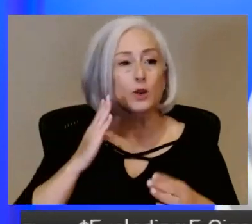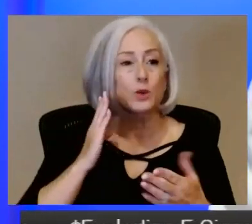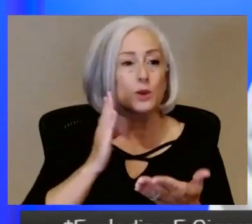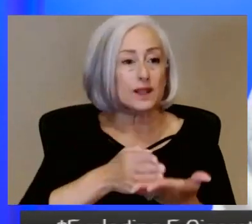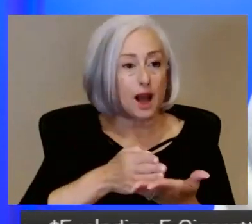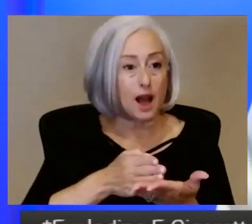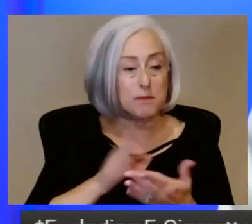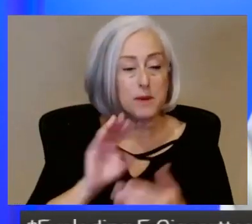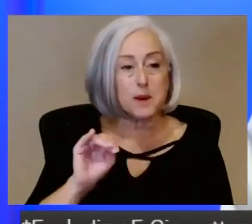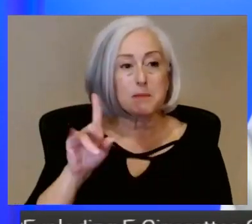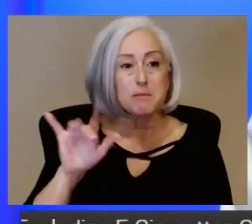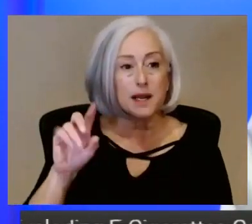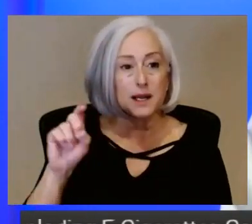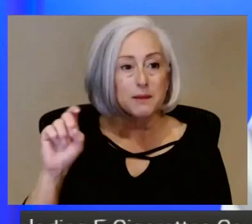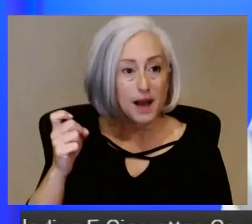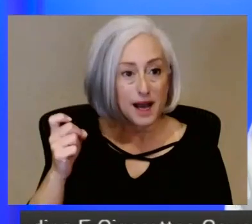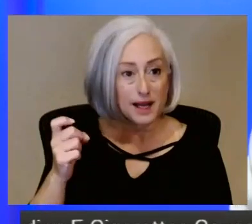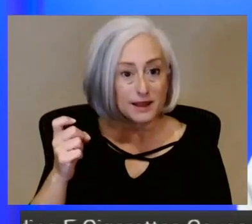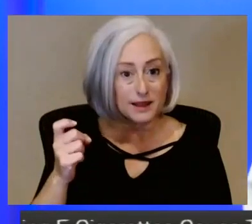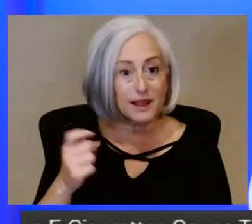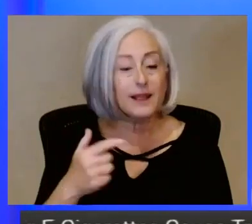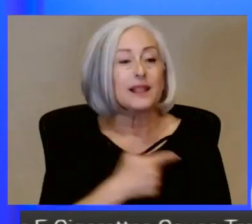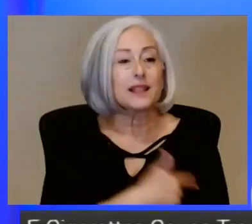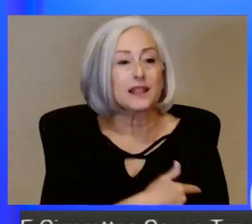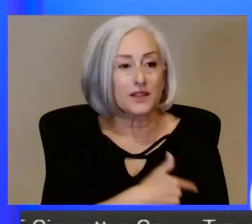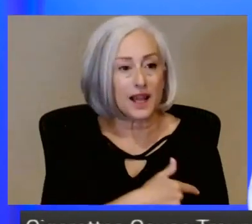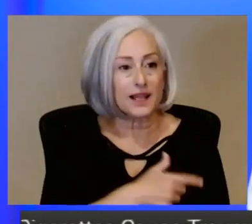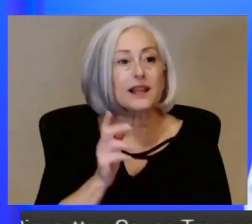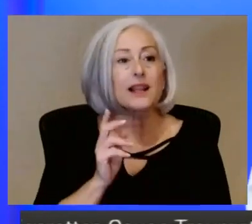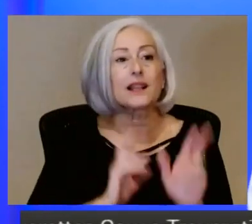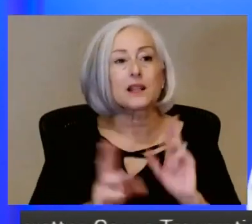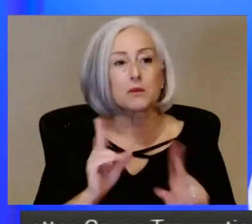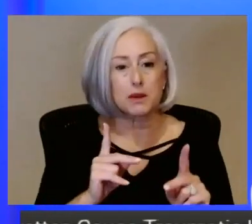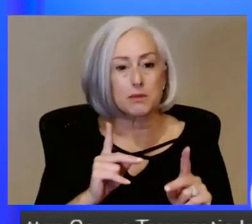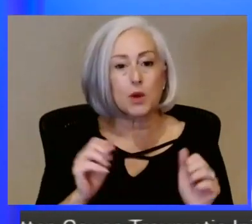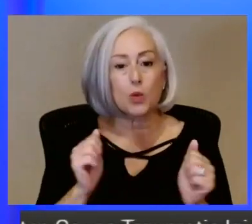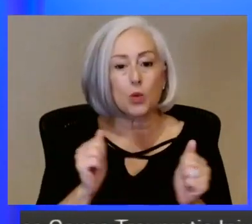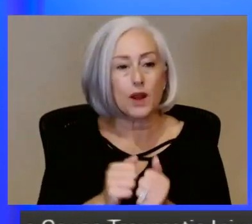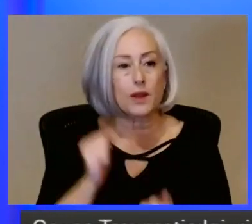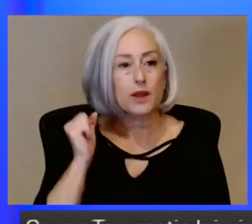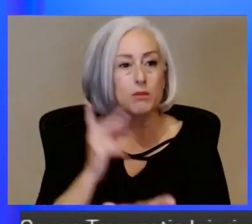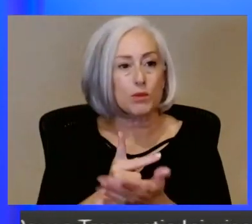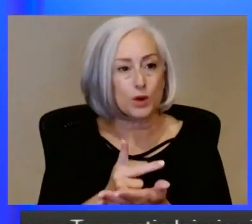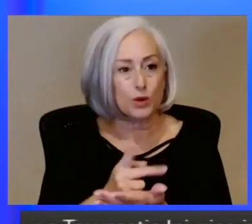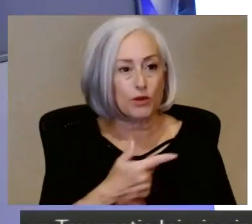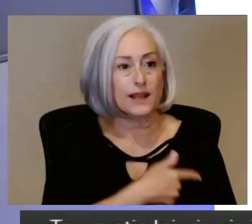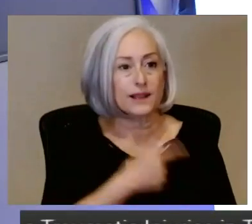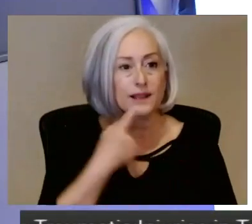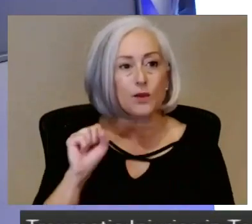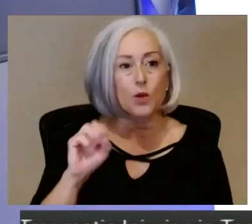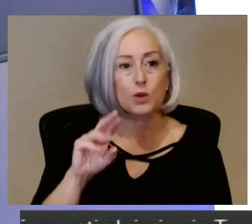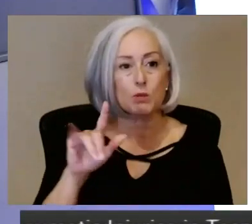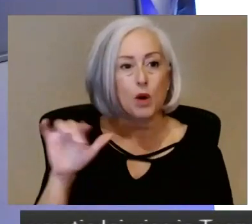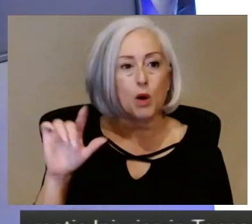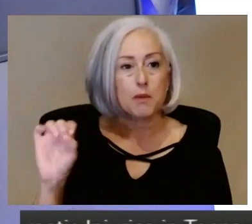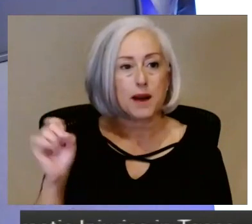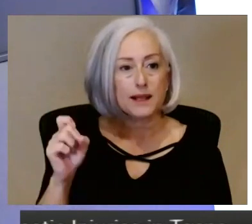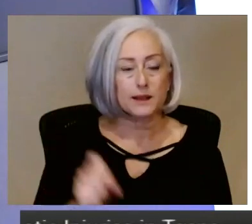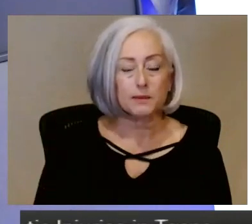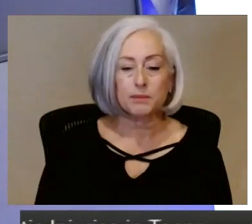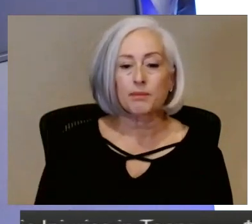is vaccinating those close contacts as well, with approved vaccines now for smallpox. Tamara wants to know, is